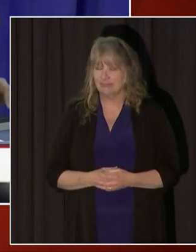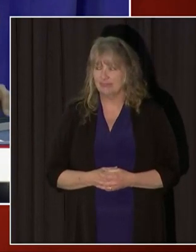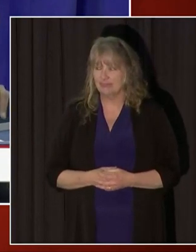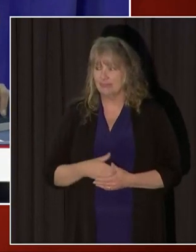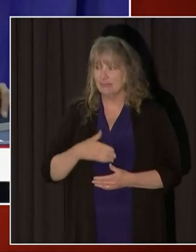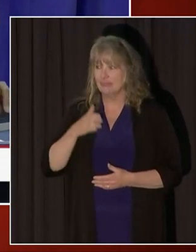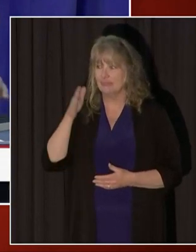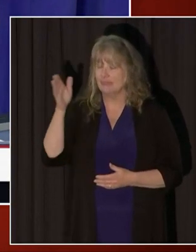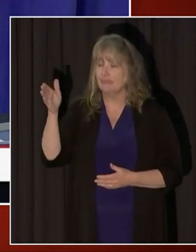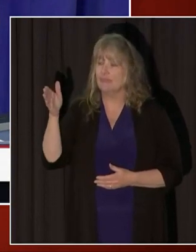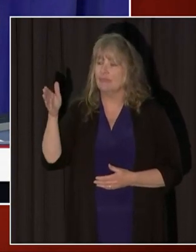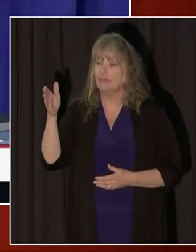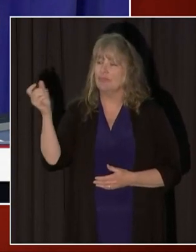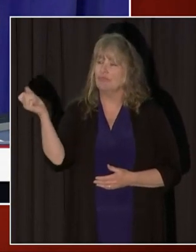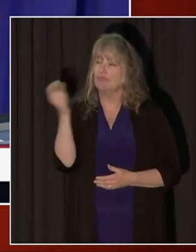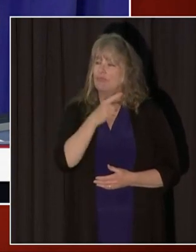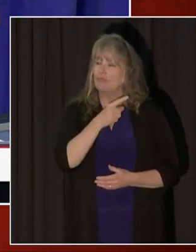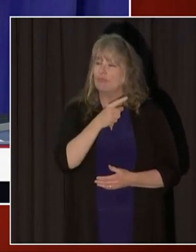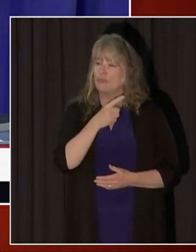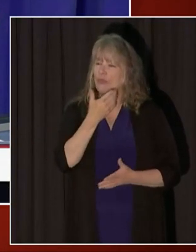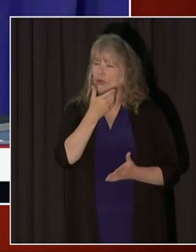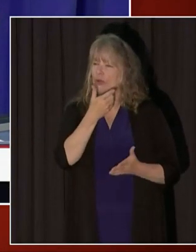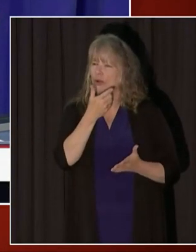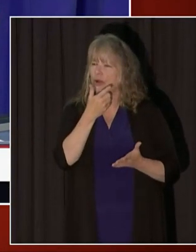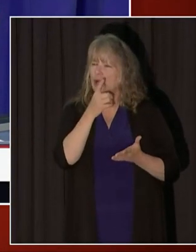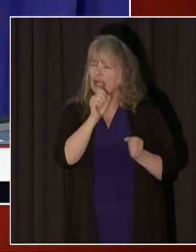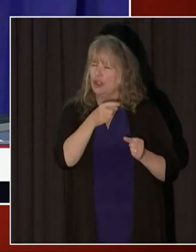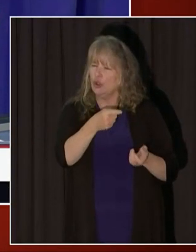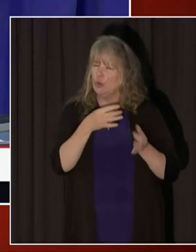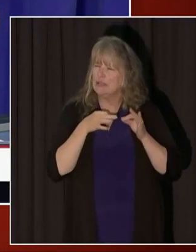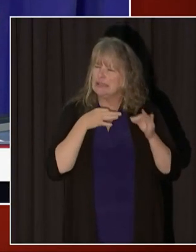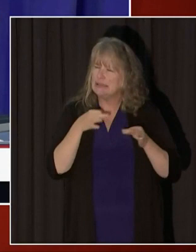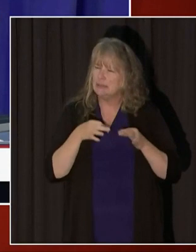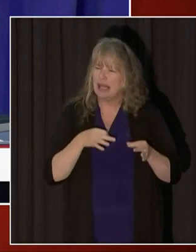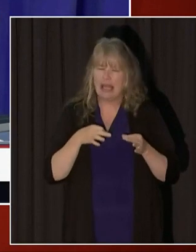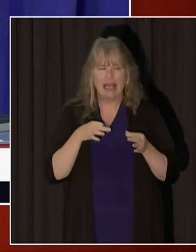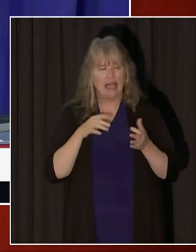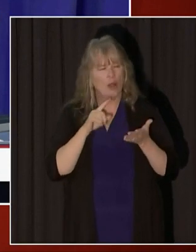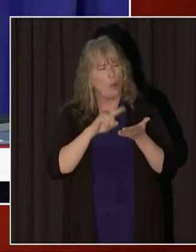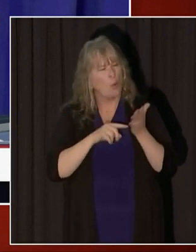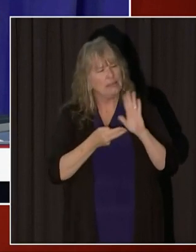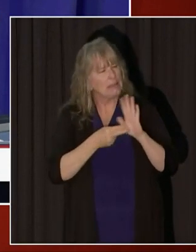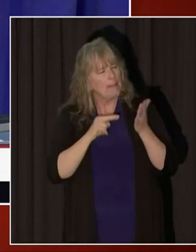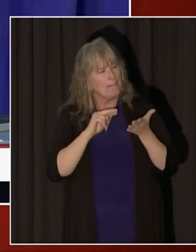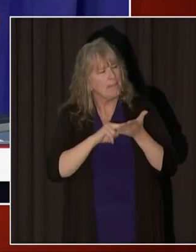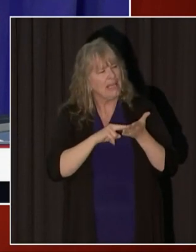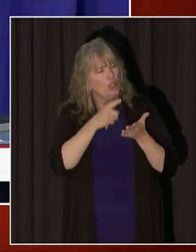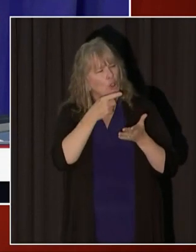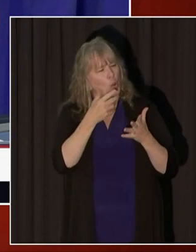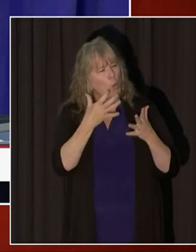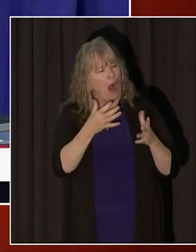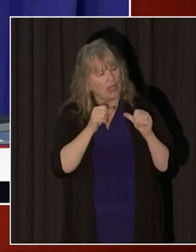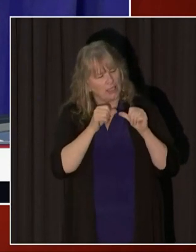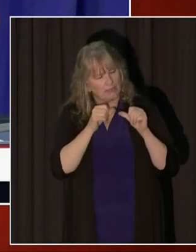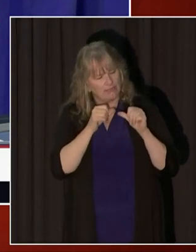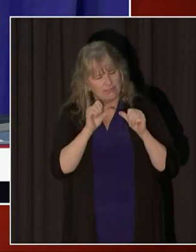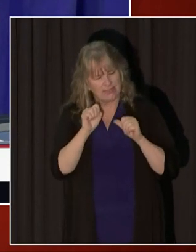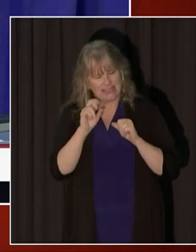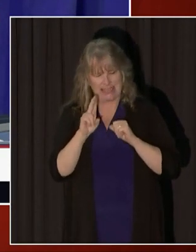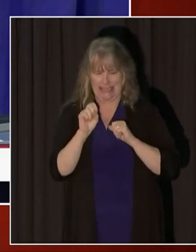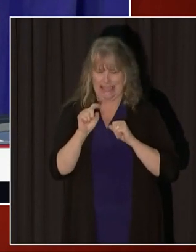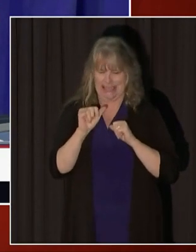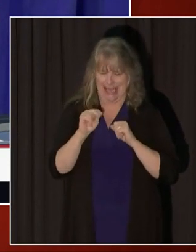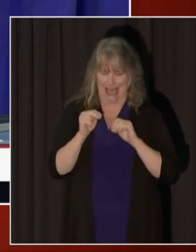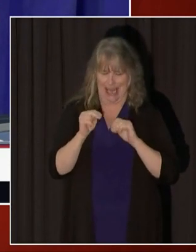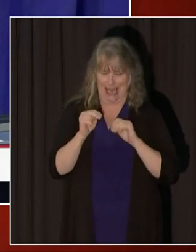Can you talk more about what this metric of sustained community transmission means? Because I think you mentioned that it's not just the number